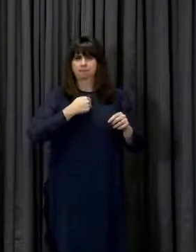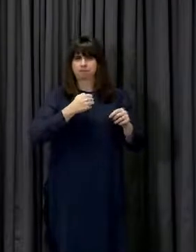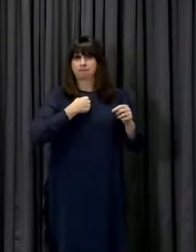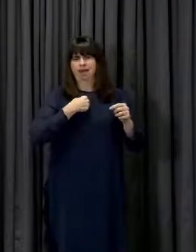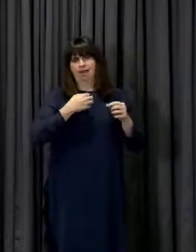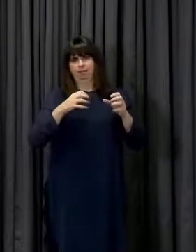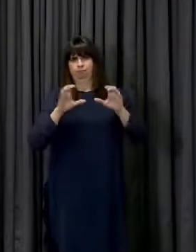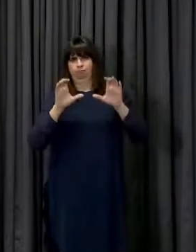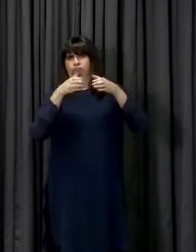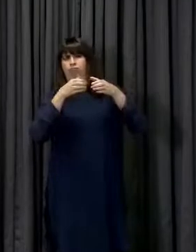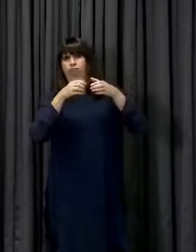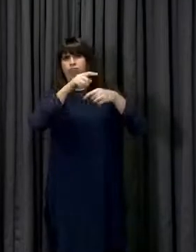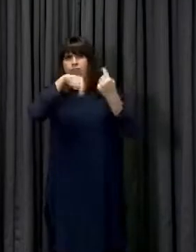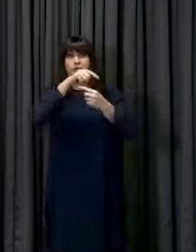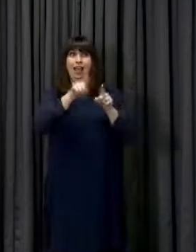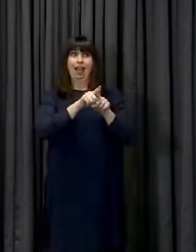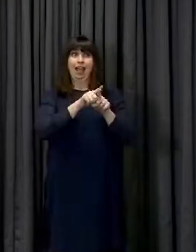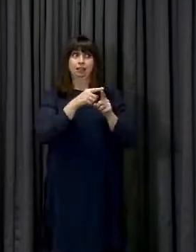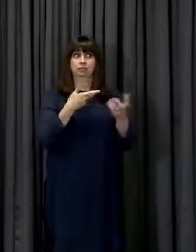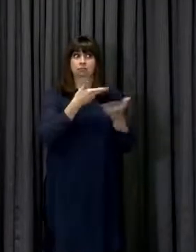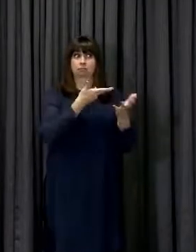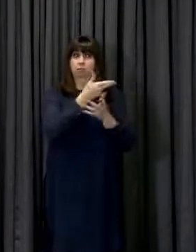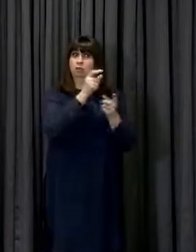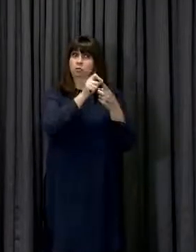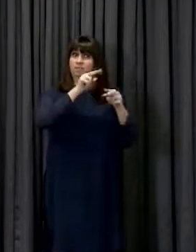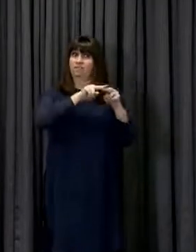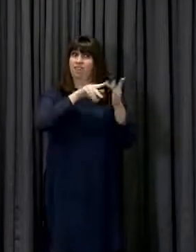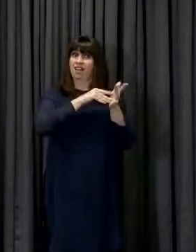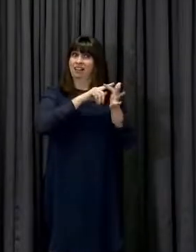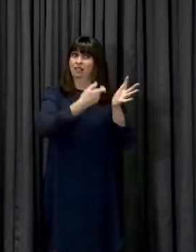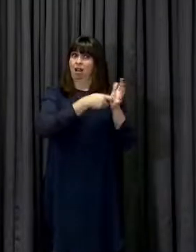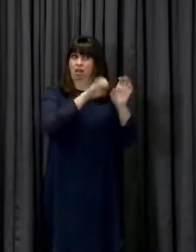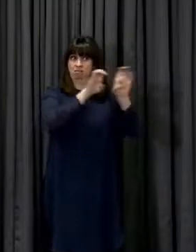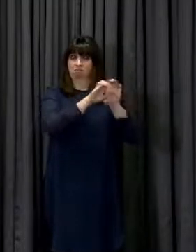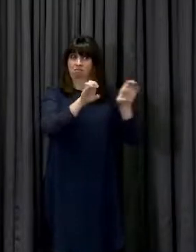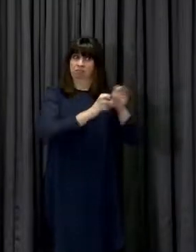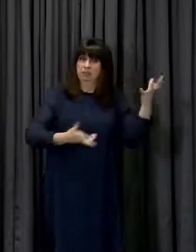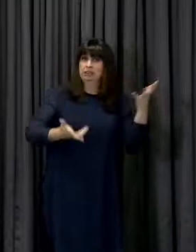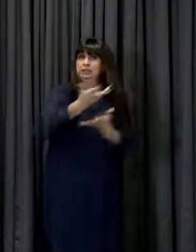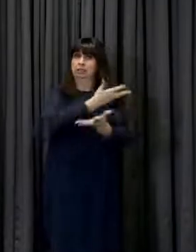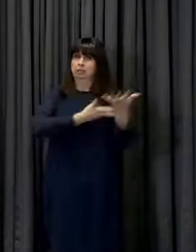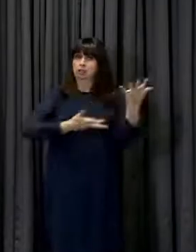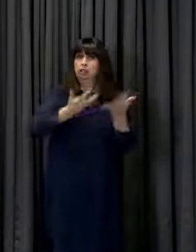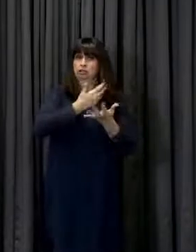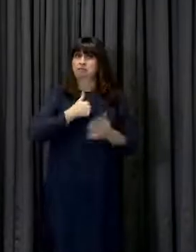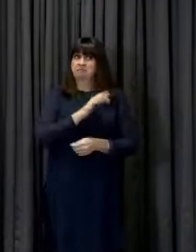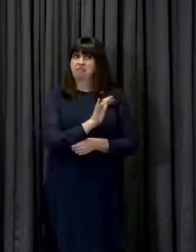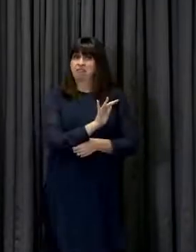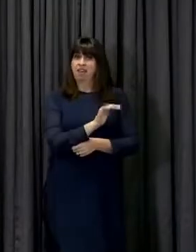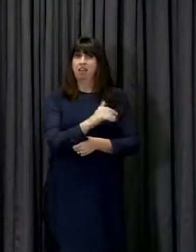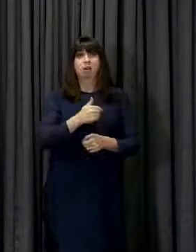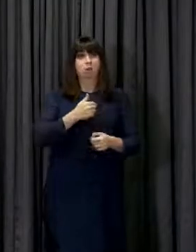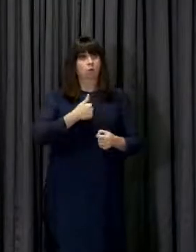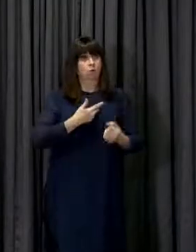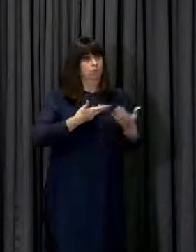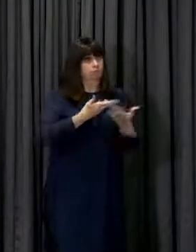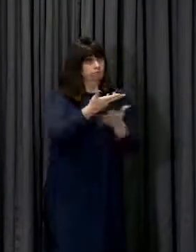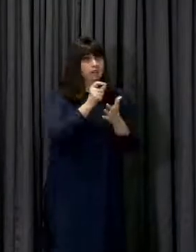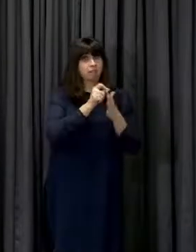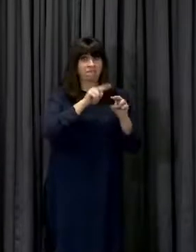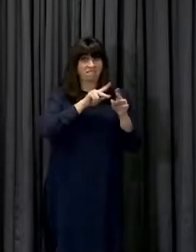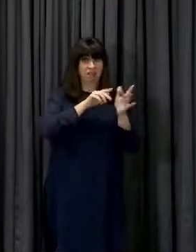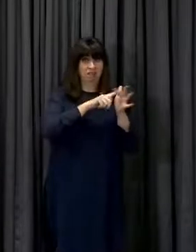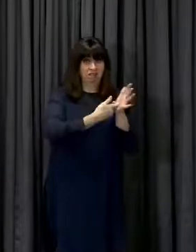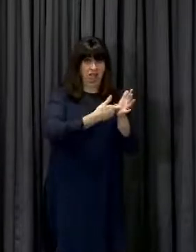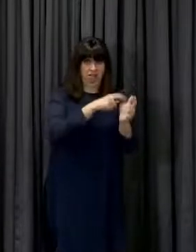a conversation with Pfizer earlier today, which I took part in. Well, we are working not just with Pfizer, we're working with our officials here,